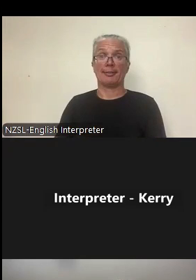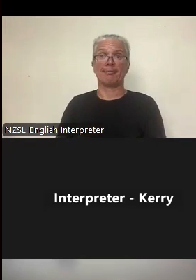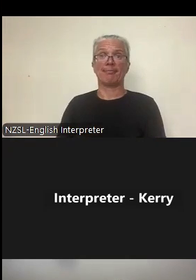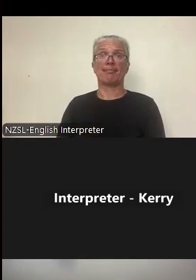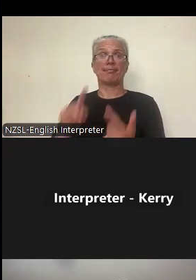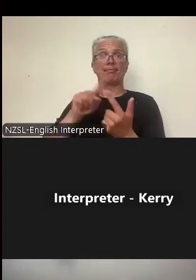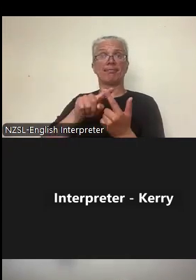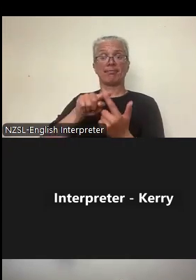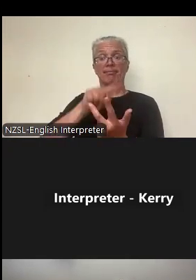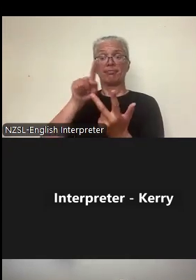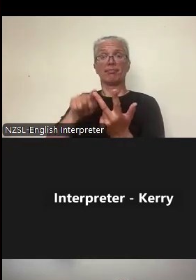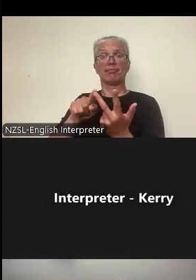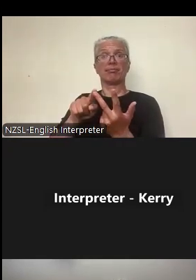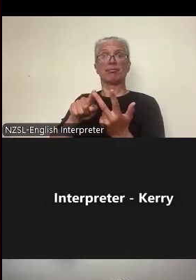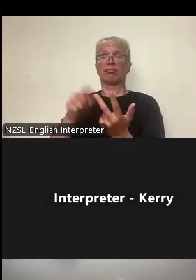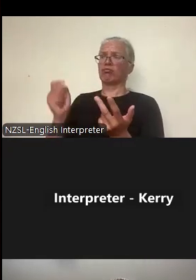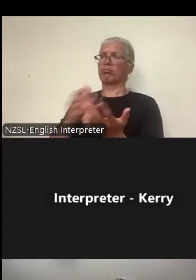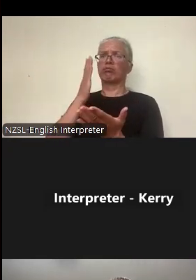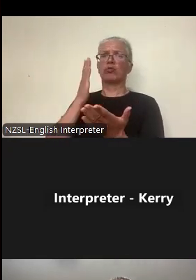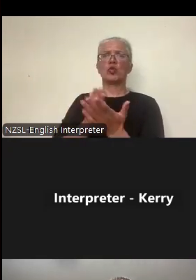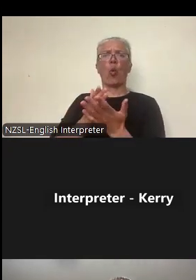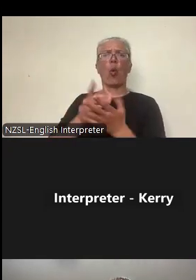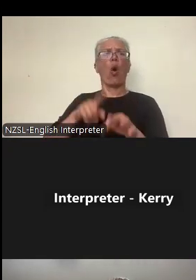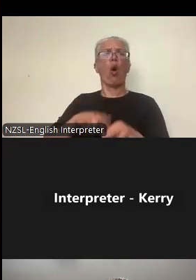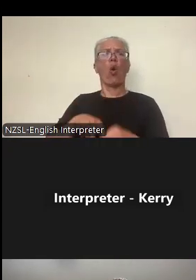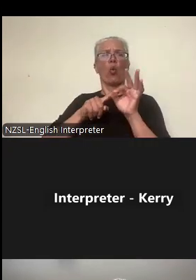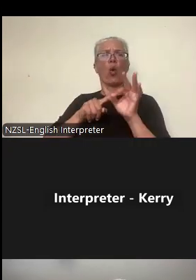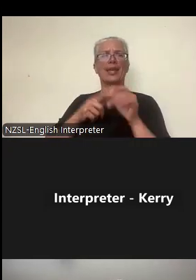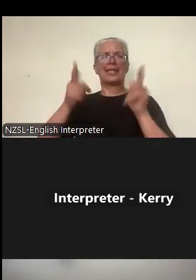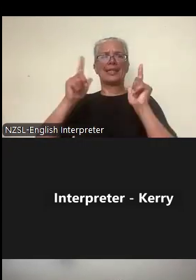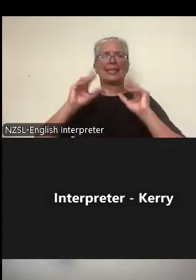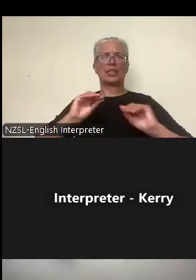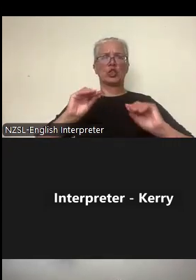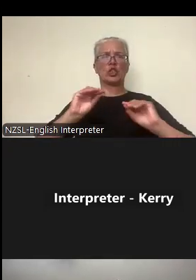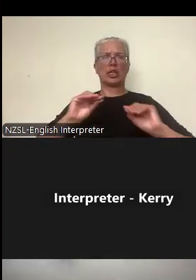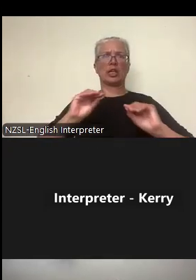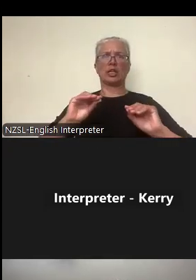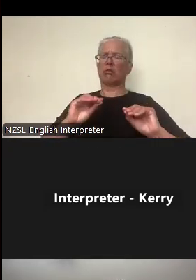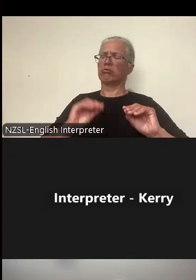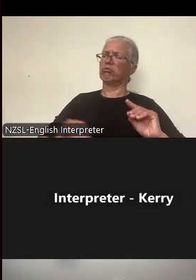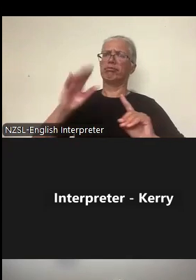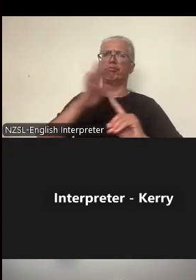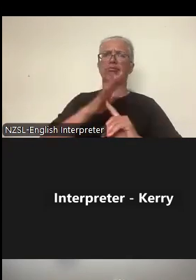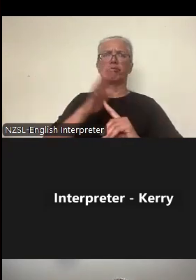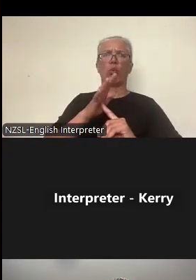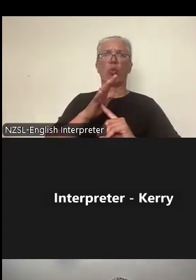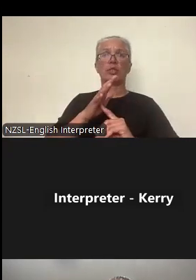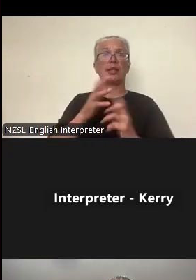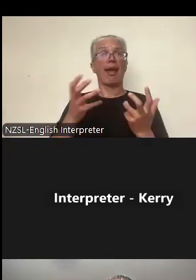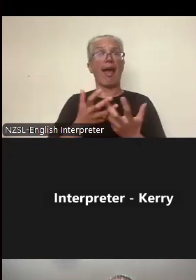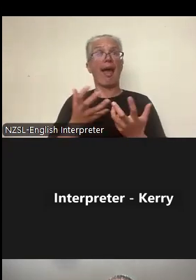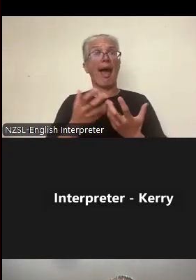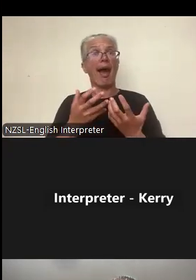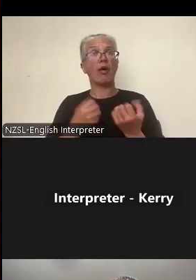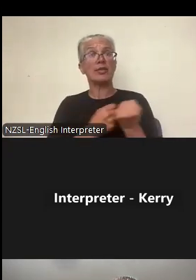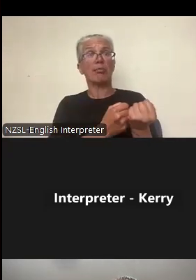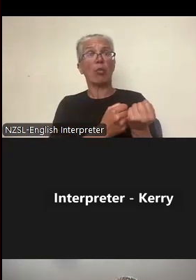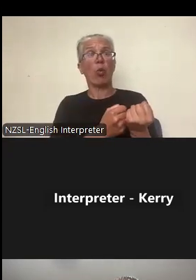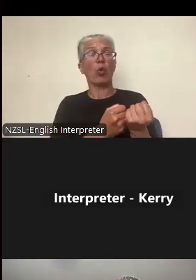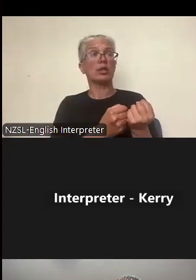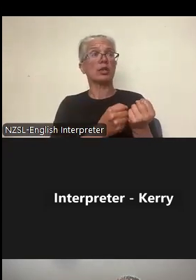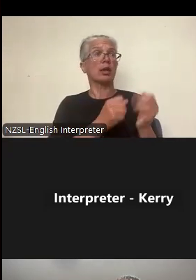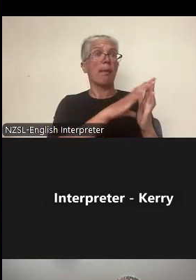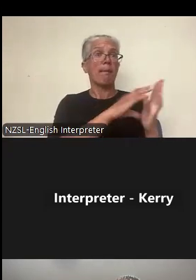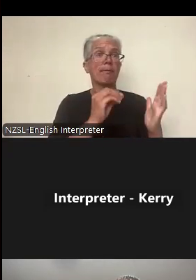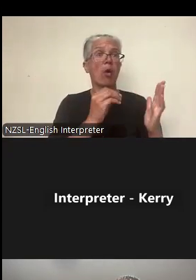Ensuring quality teaching, of course, that's one of them. That's the third one. And supporting this with modelling, coaching, and